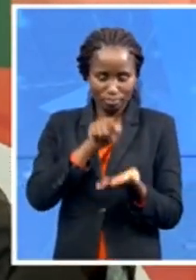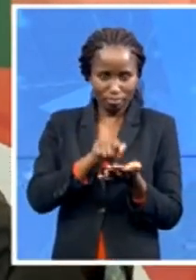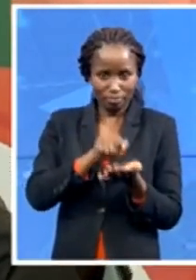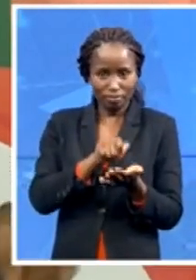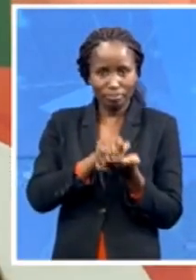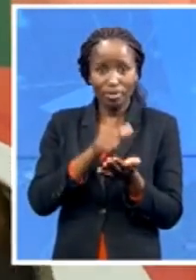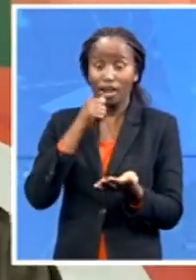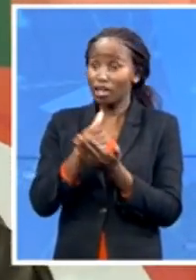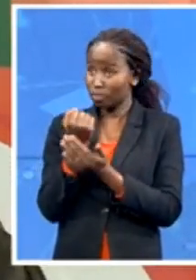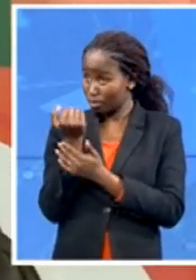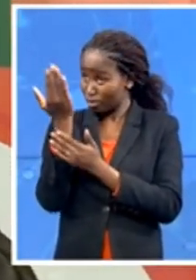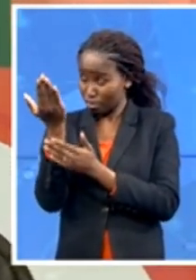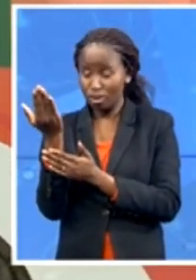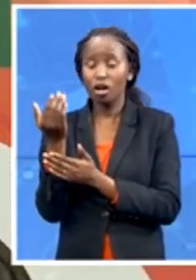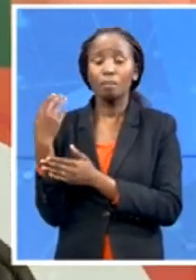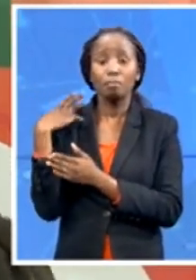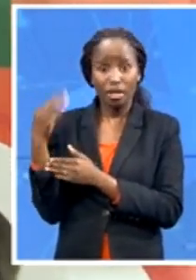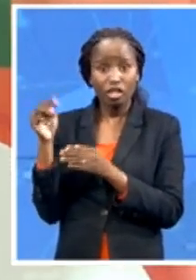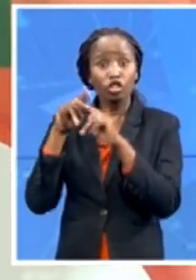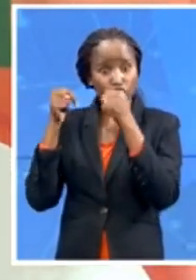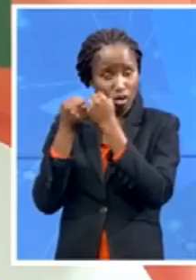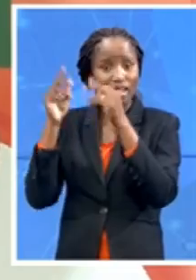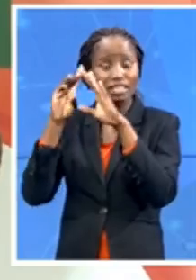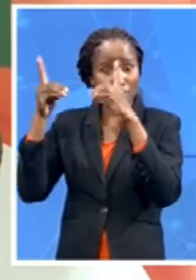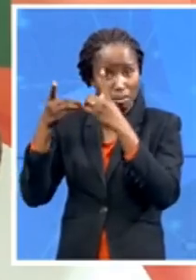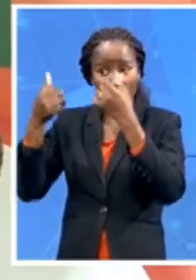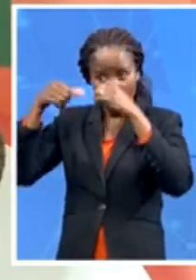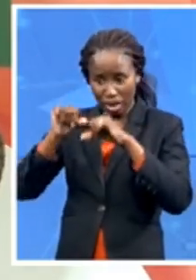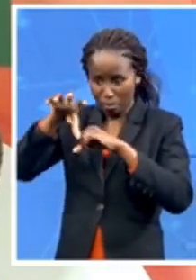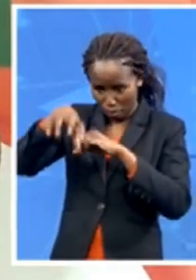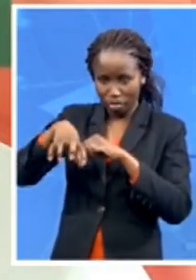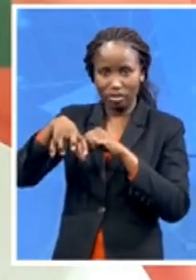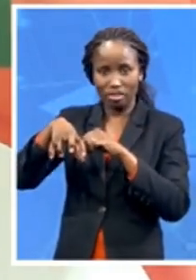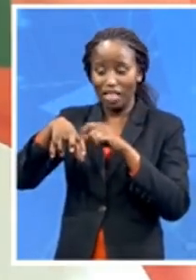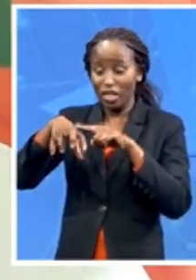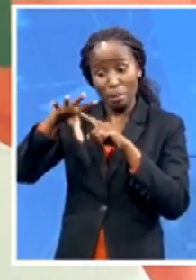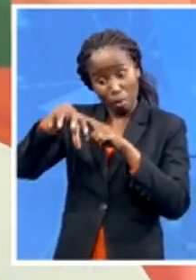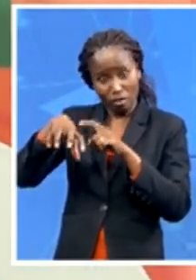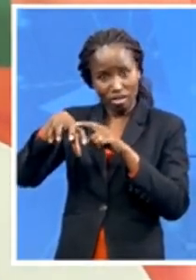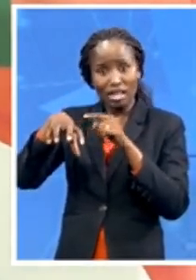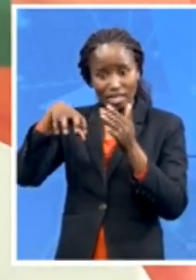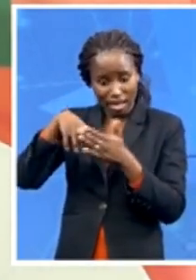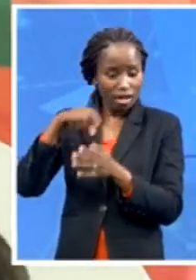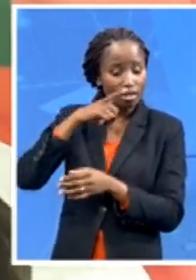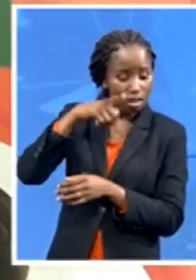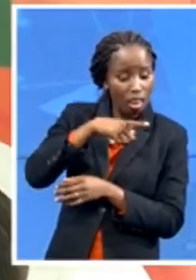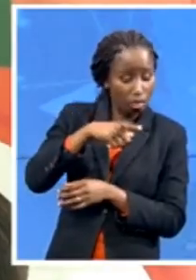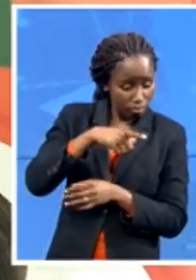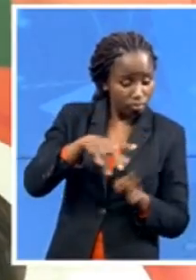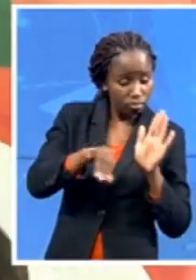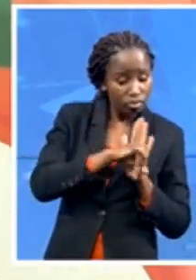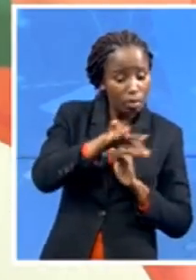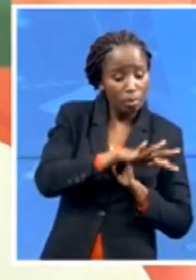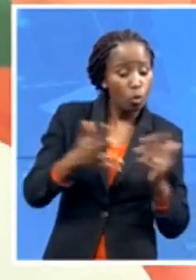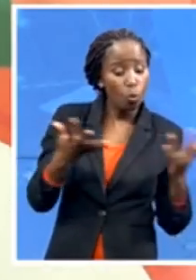ibhalelwe kweprovince. Sibaxelele futhi basesi uidentifyele umhlaba owakhela abantu izindlu.